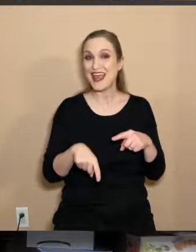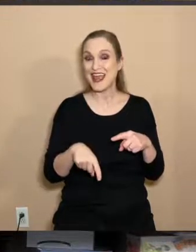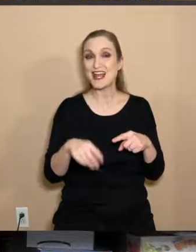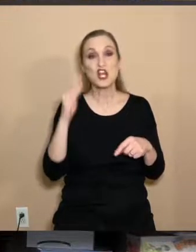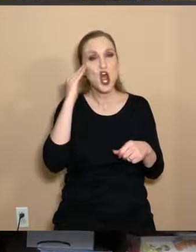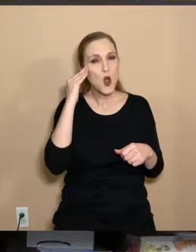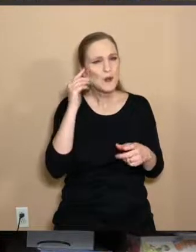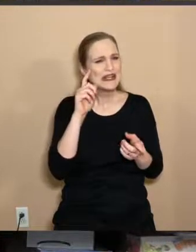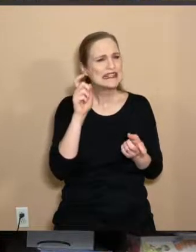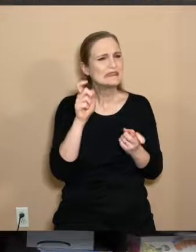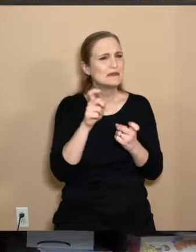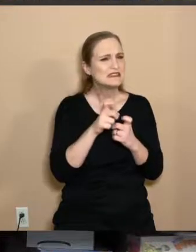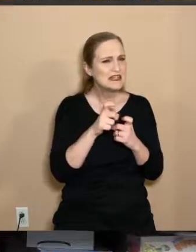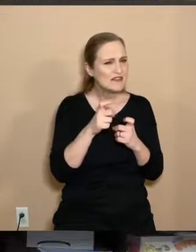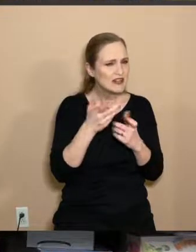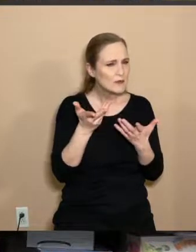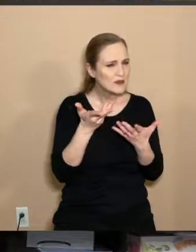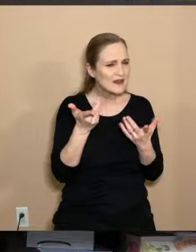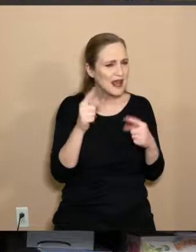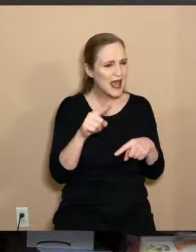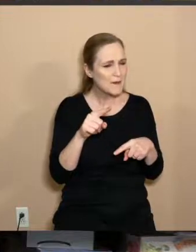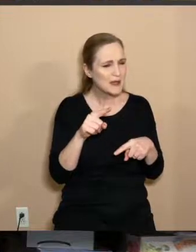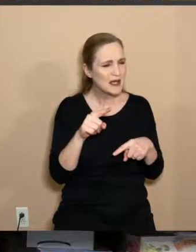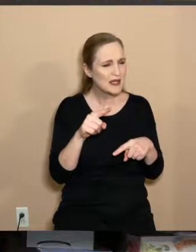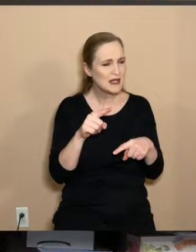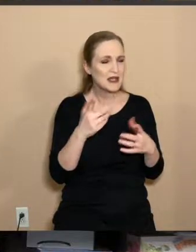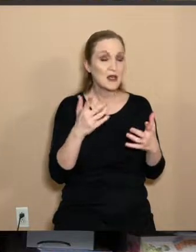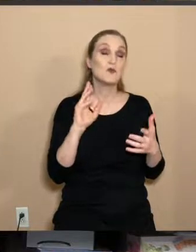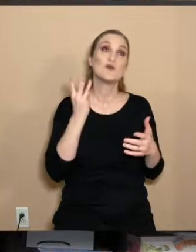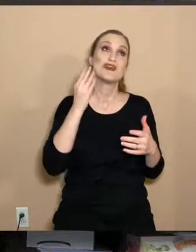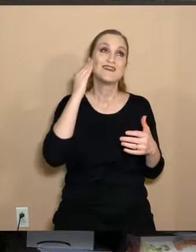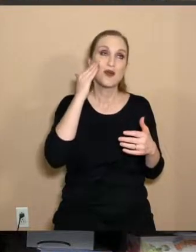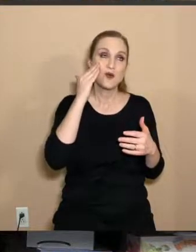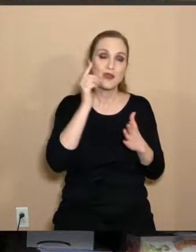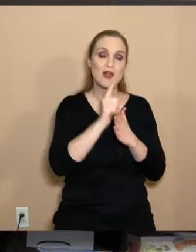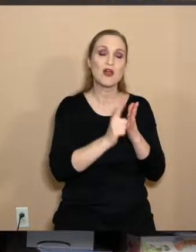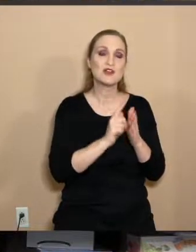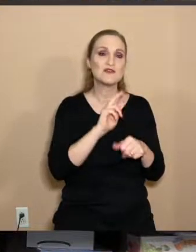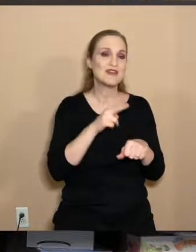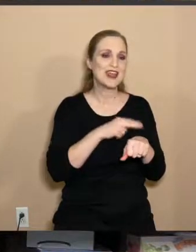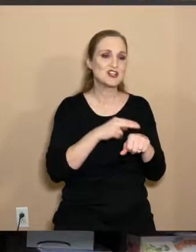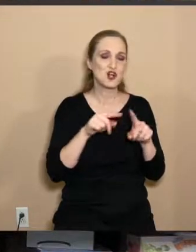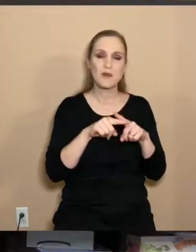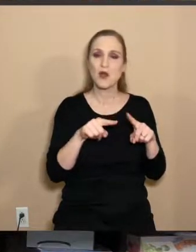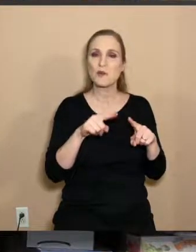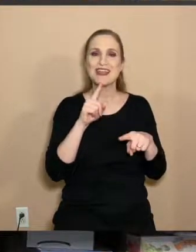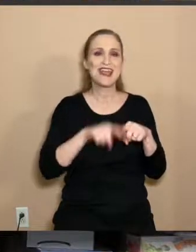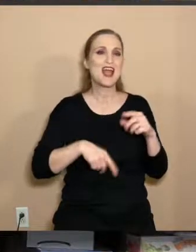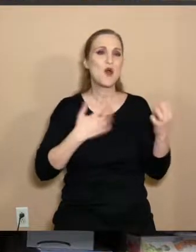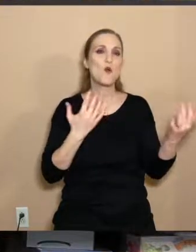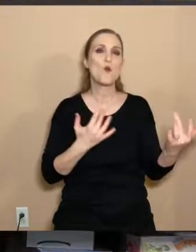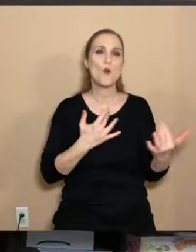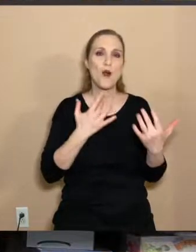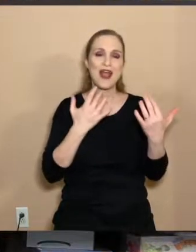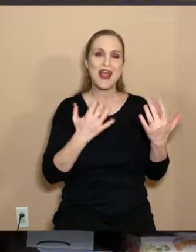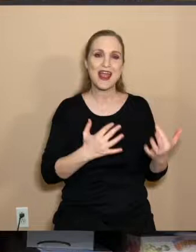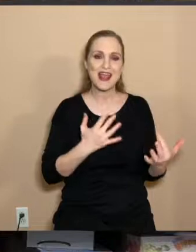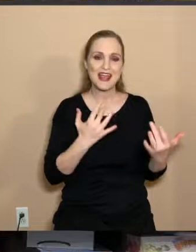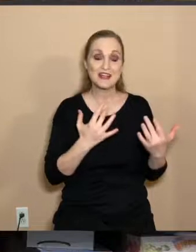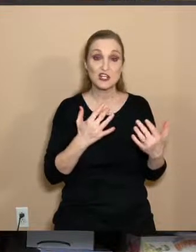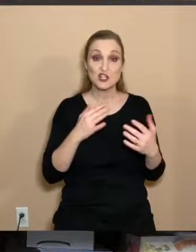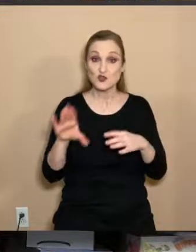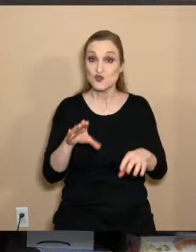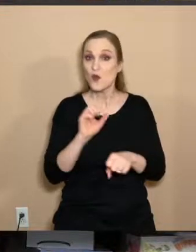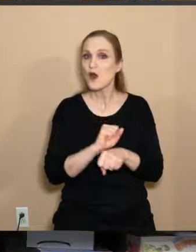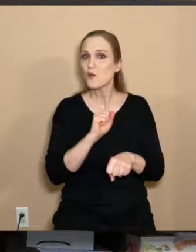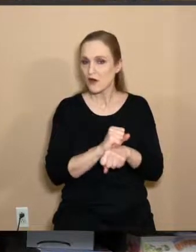predict exactly what's going to happen, even though we can know the laws of nature, we cannot wait to be active. We cannot wait